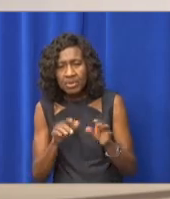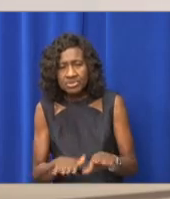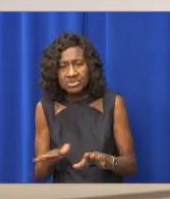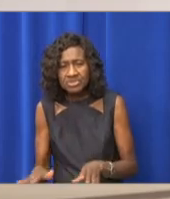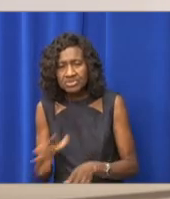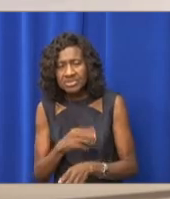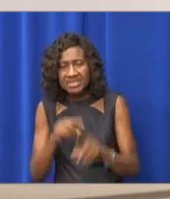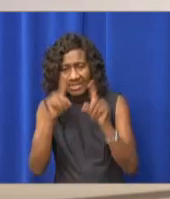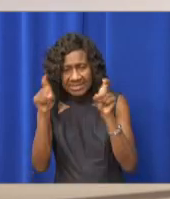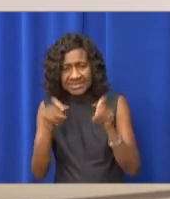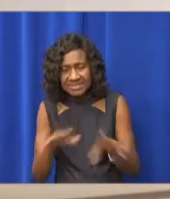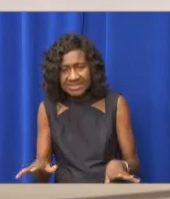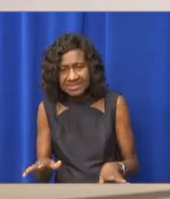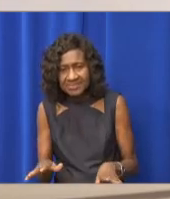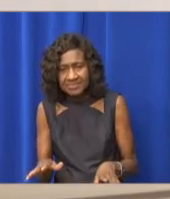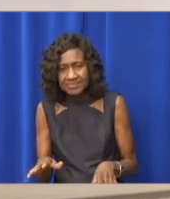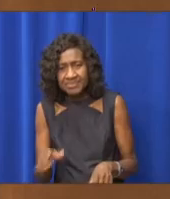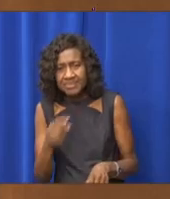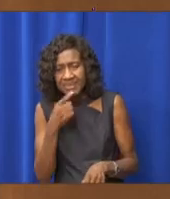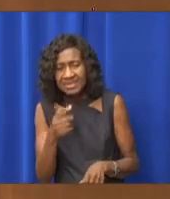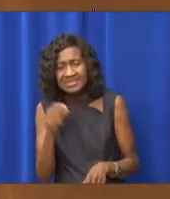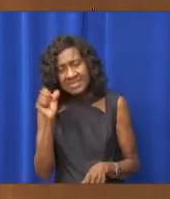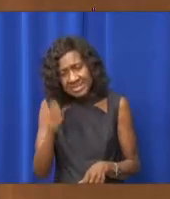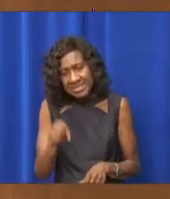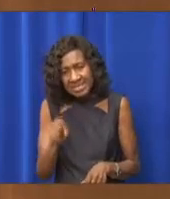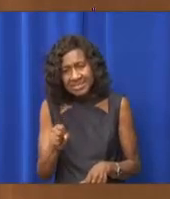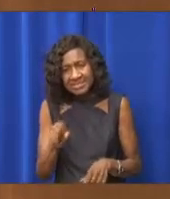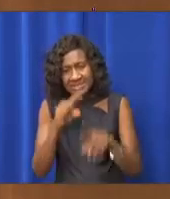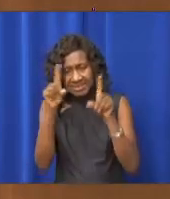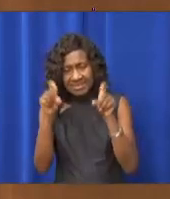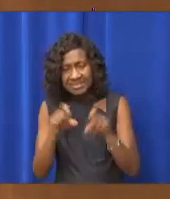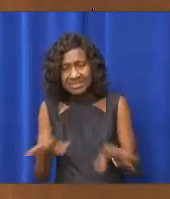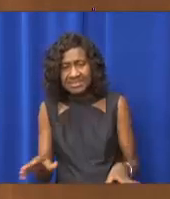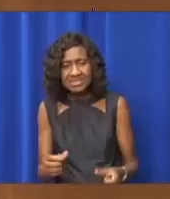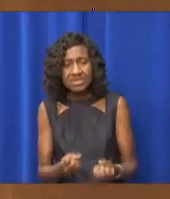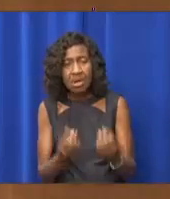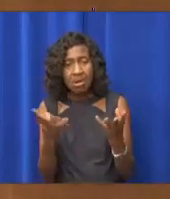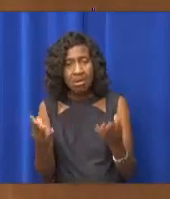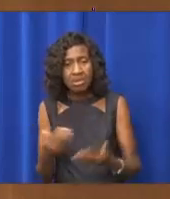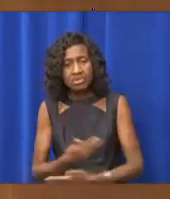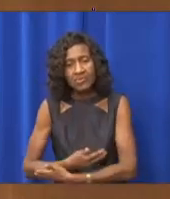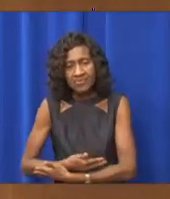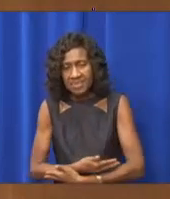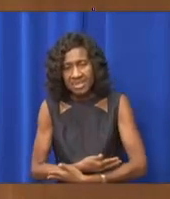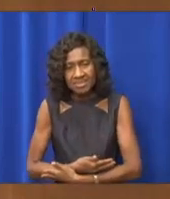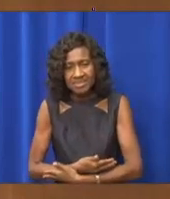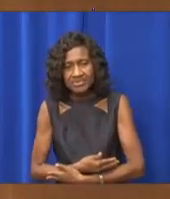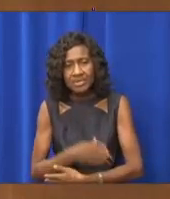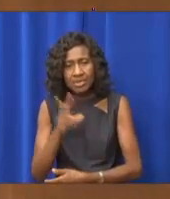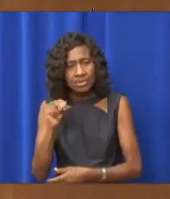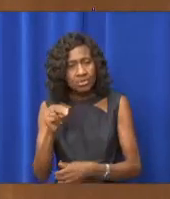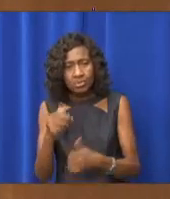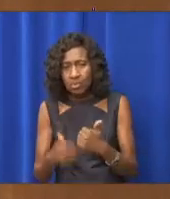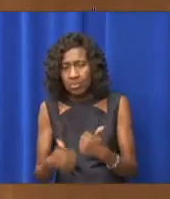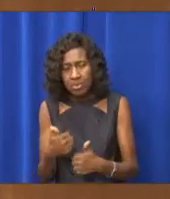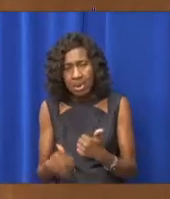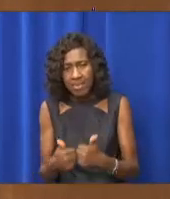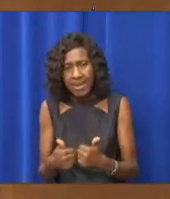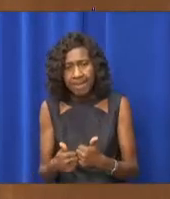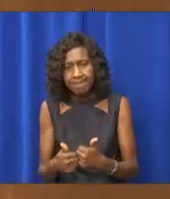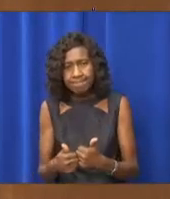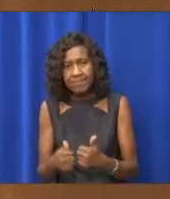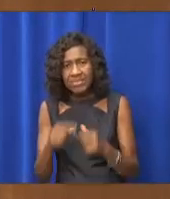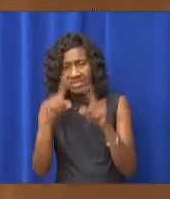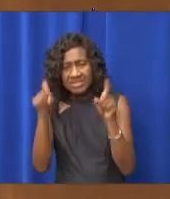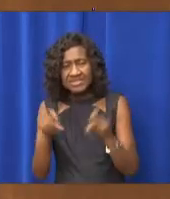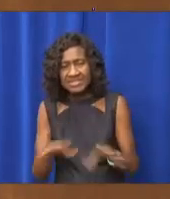testing? Yes, we've tested a lot of babies. A lot of babies have been tested to date, and we've not had a problem. So we are testing